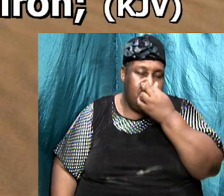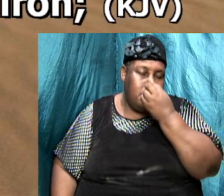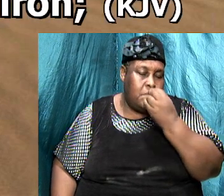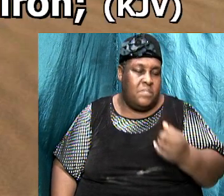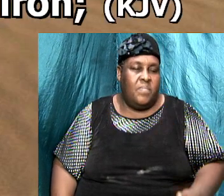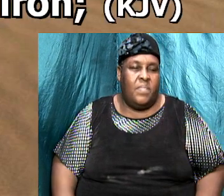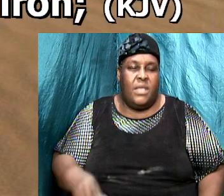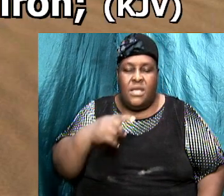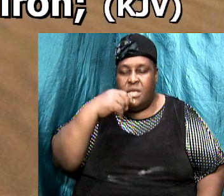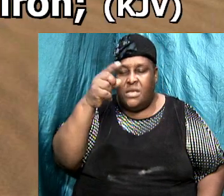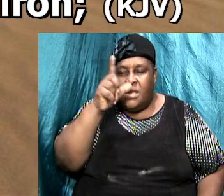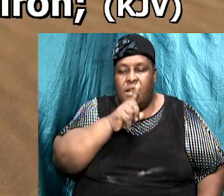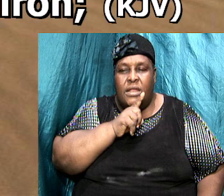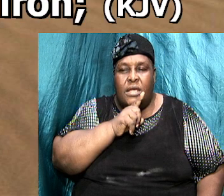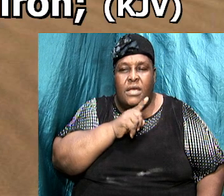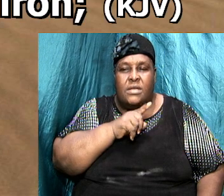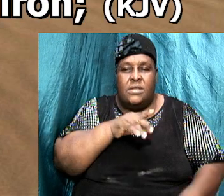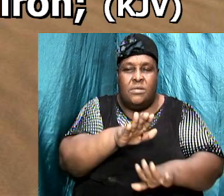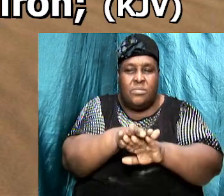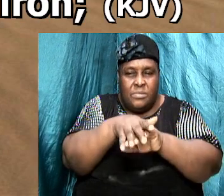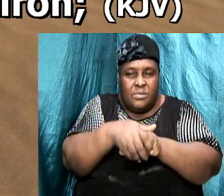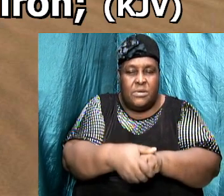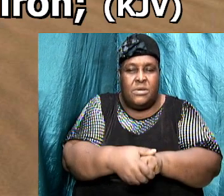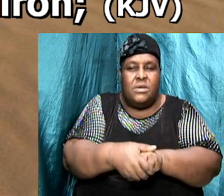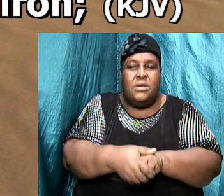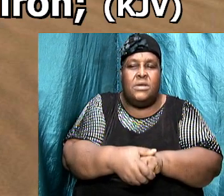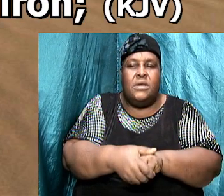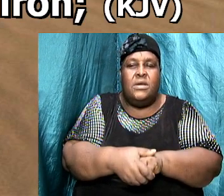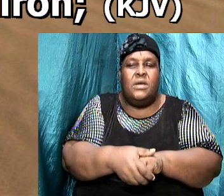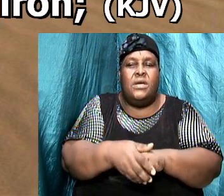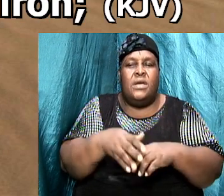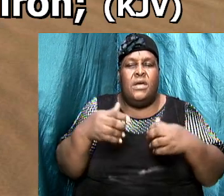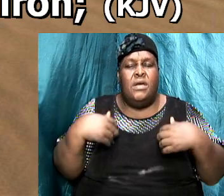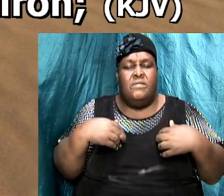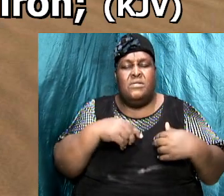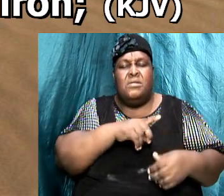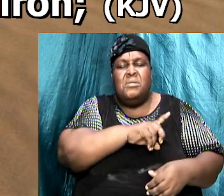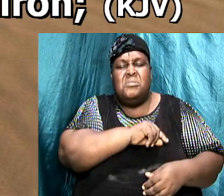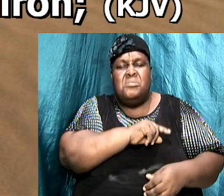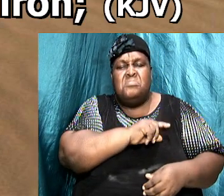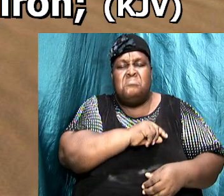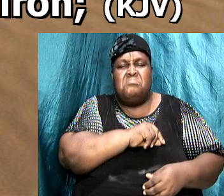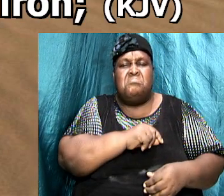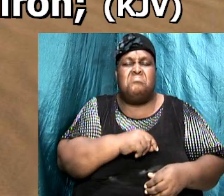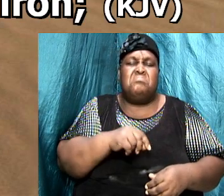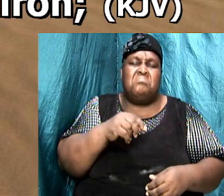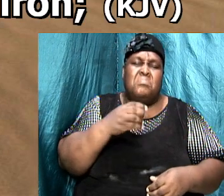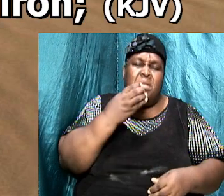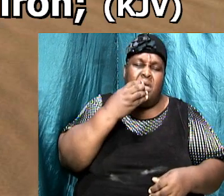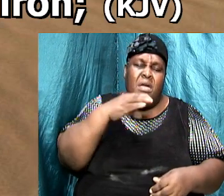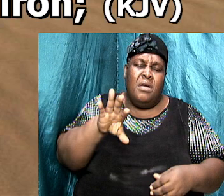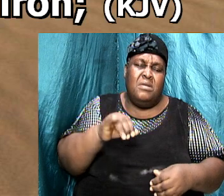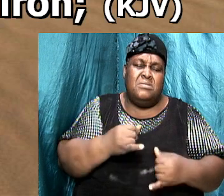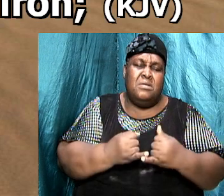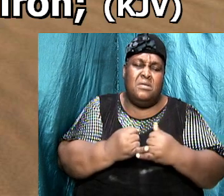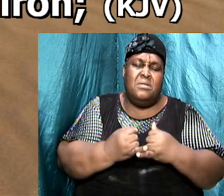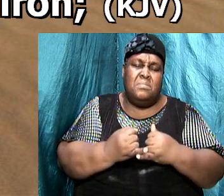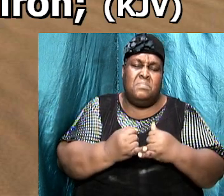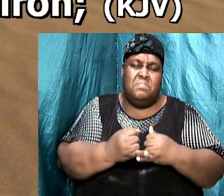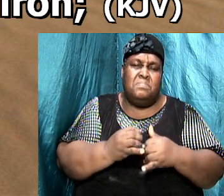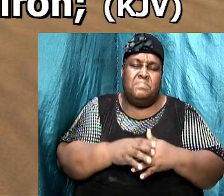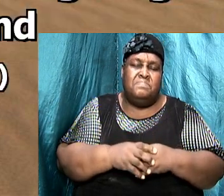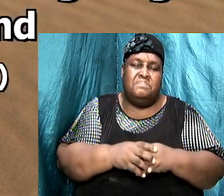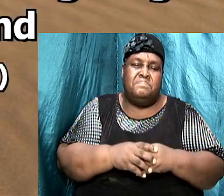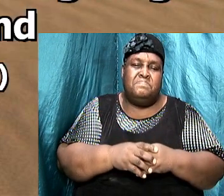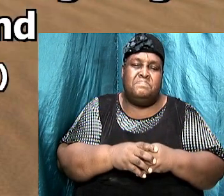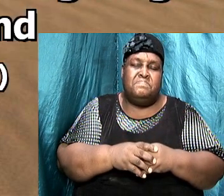Speaking lies in hypocrisy, having their conscience seared with an hot iron,